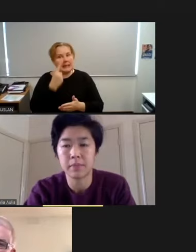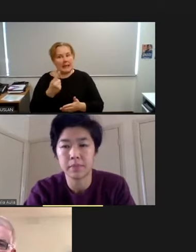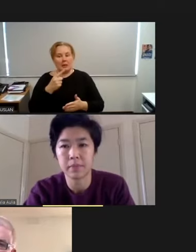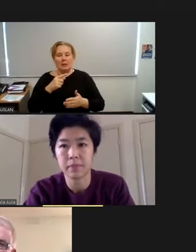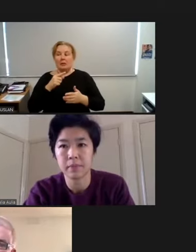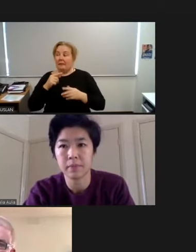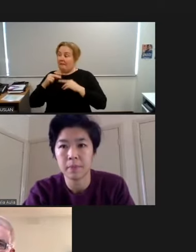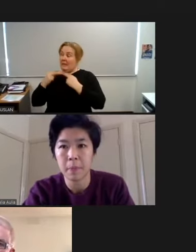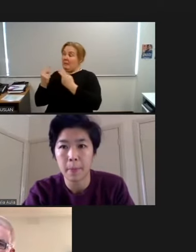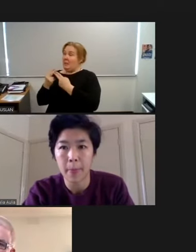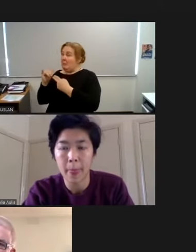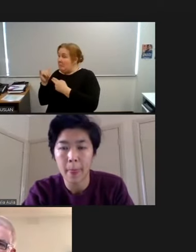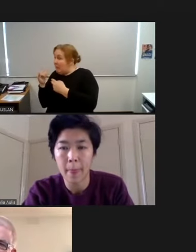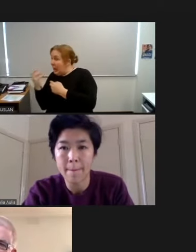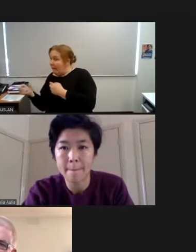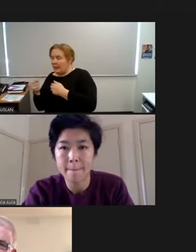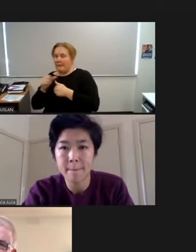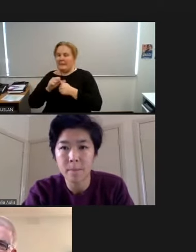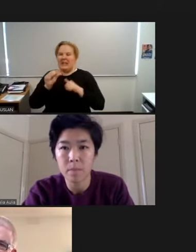Very much. And